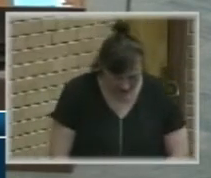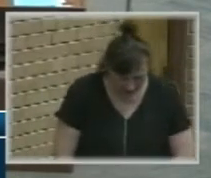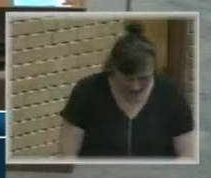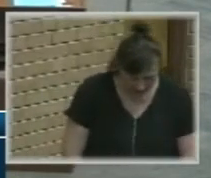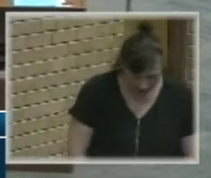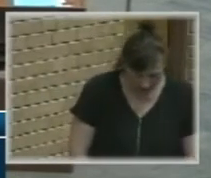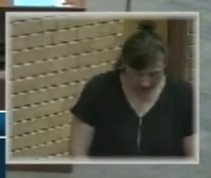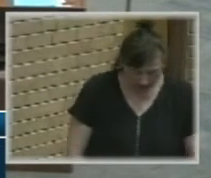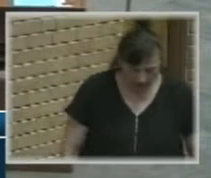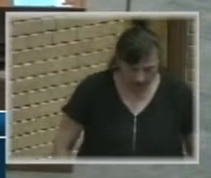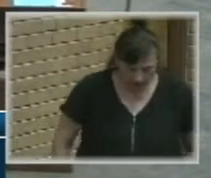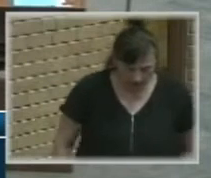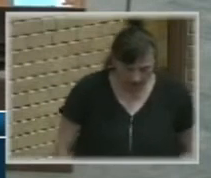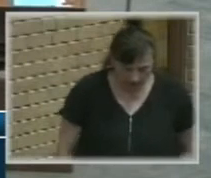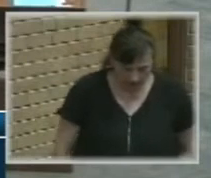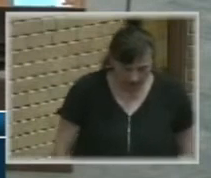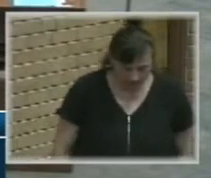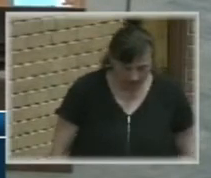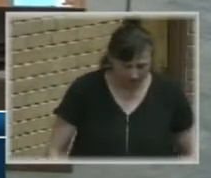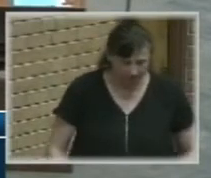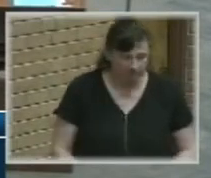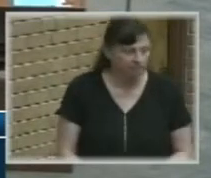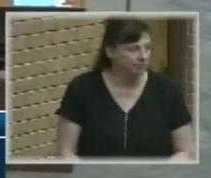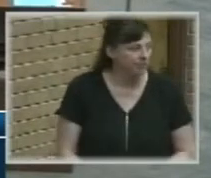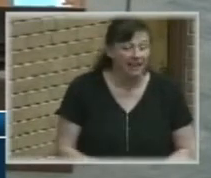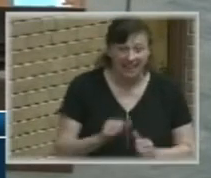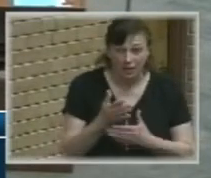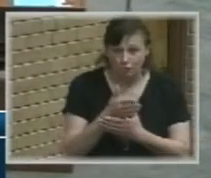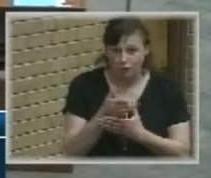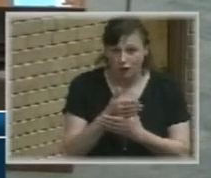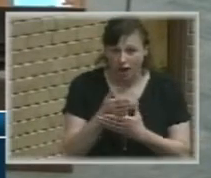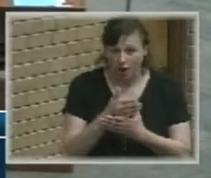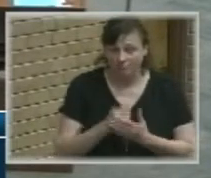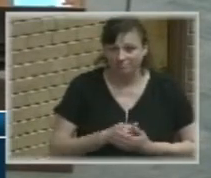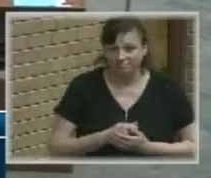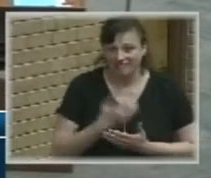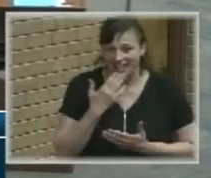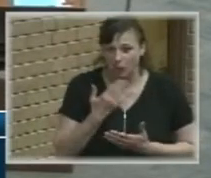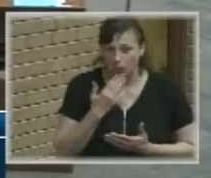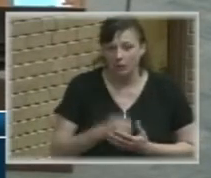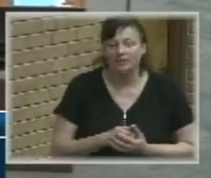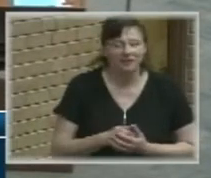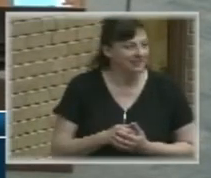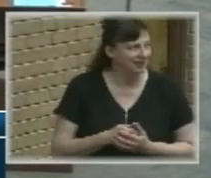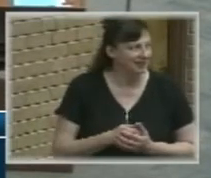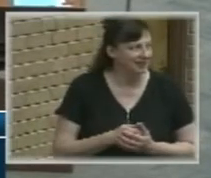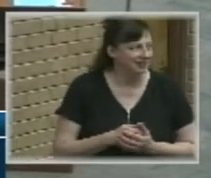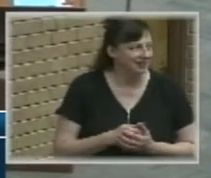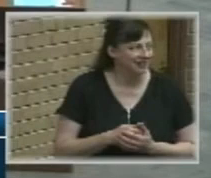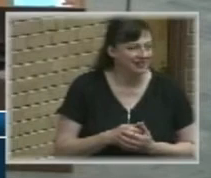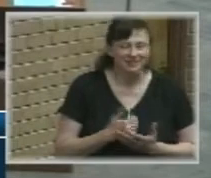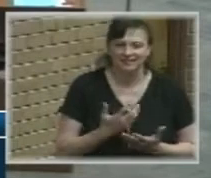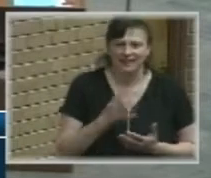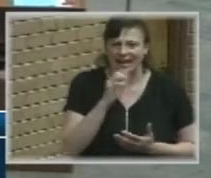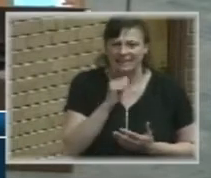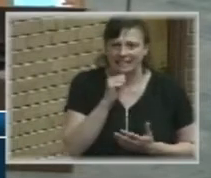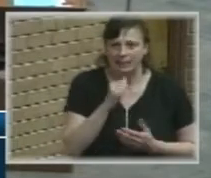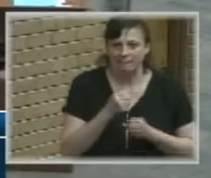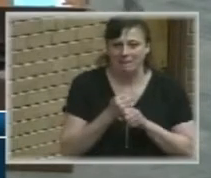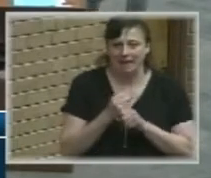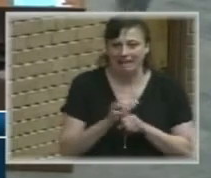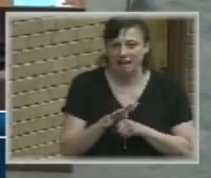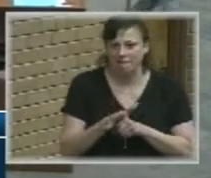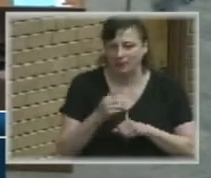Christine, right there. She can share. Thank you. I did it for the board members. I wasn't thinking of big. No, that's fine.